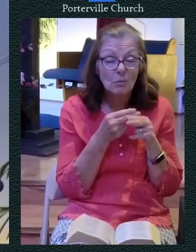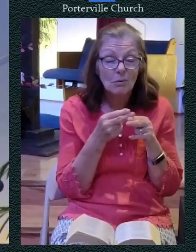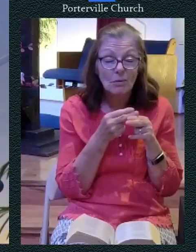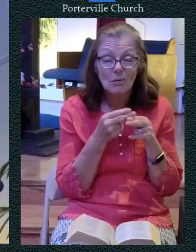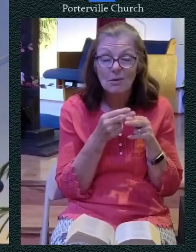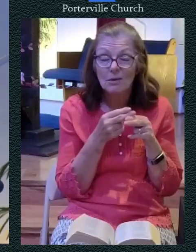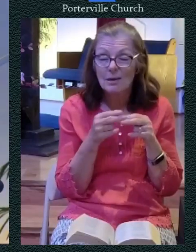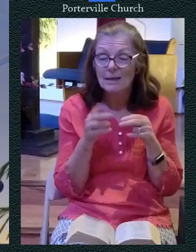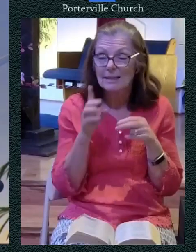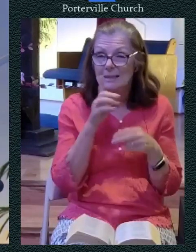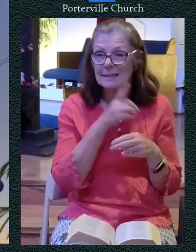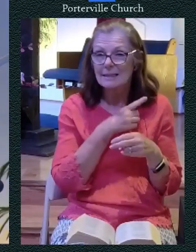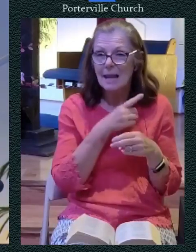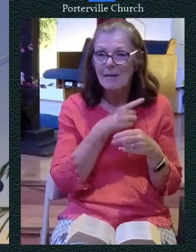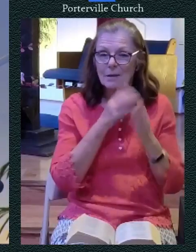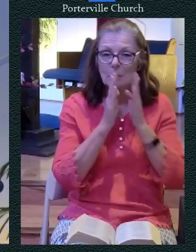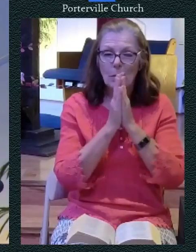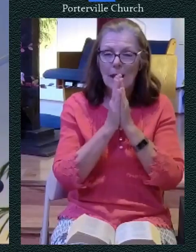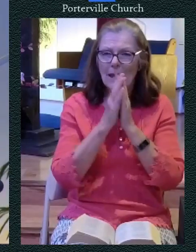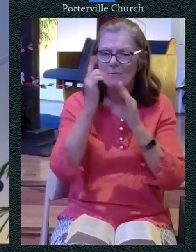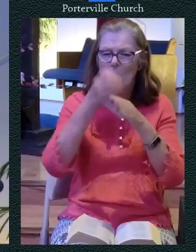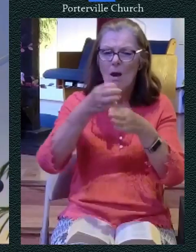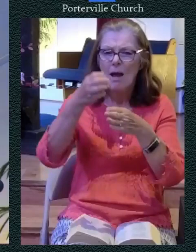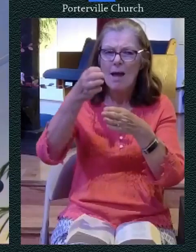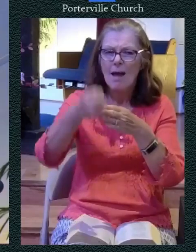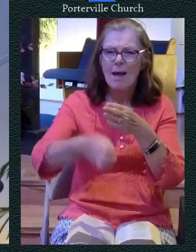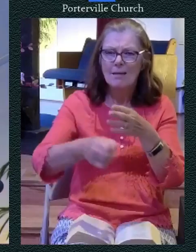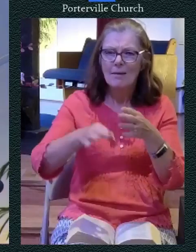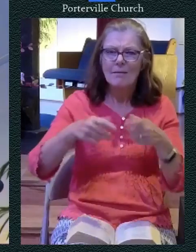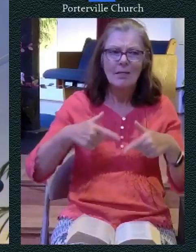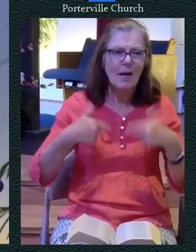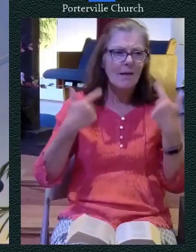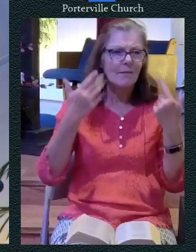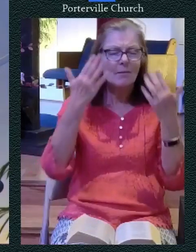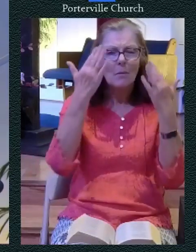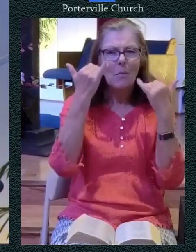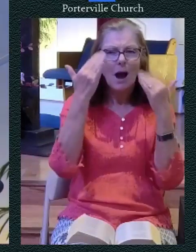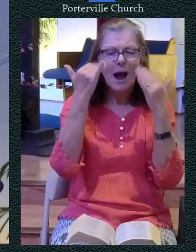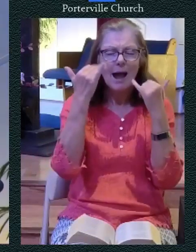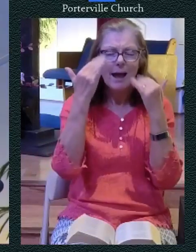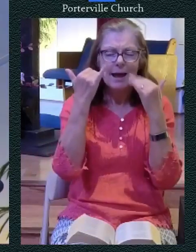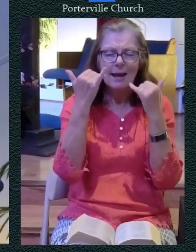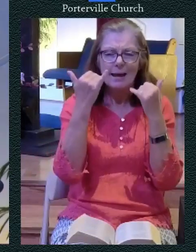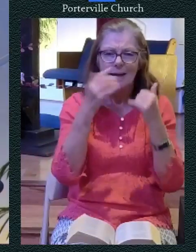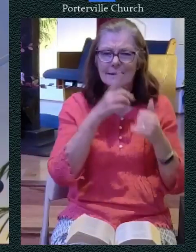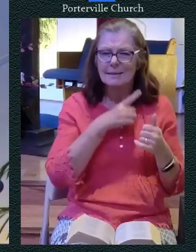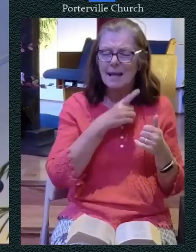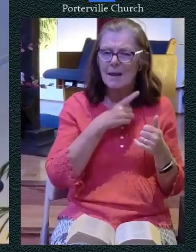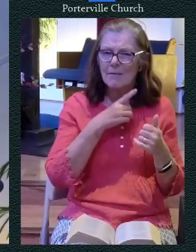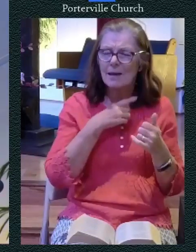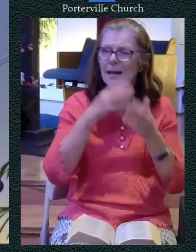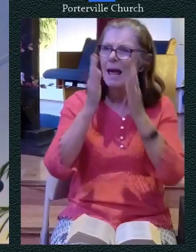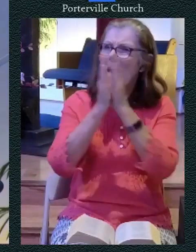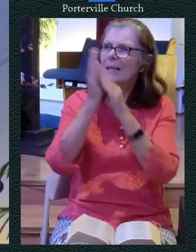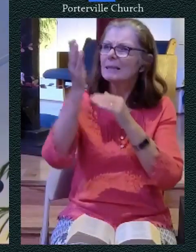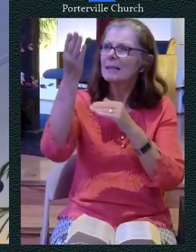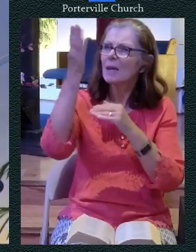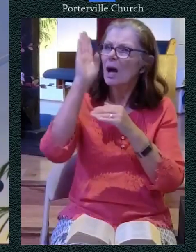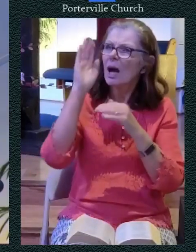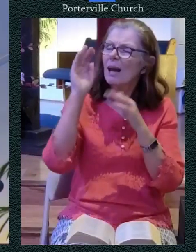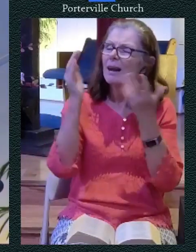this specific insight. And why is he asking to be reminded of how